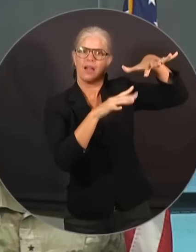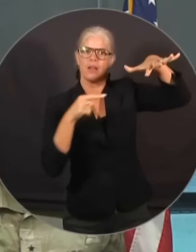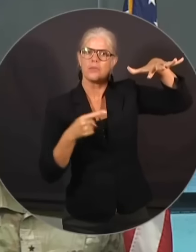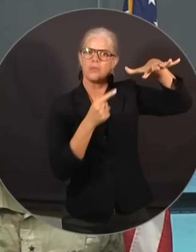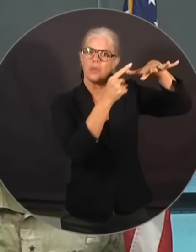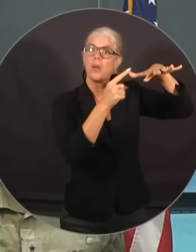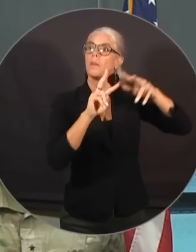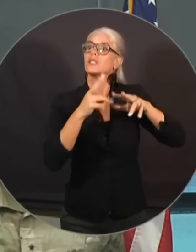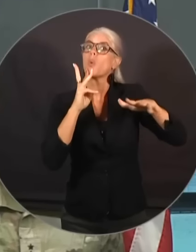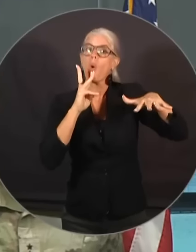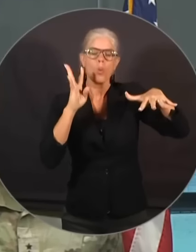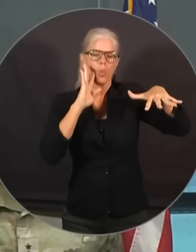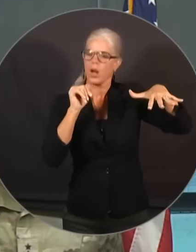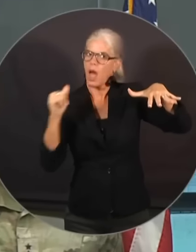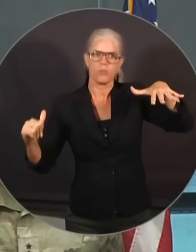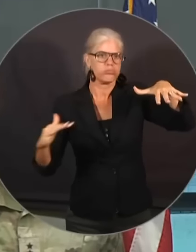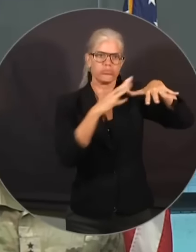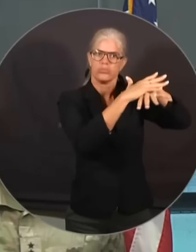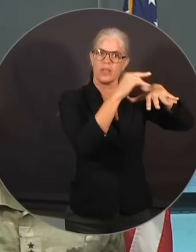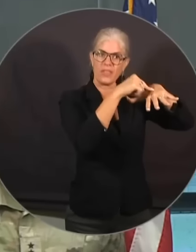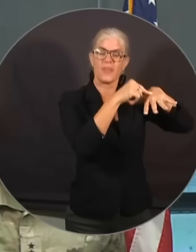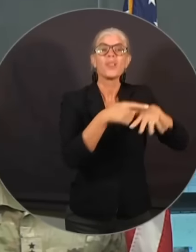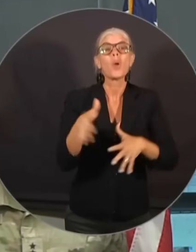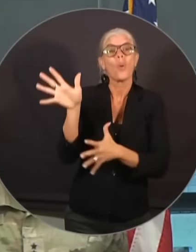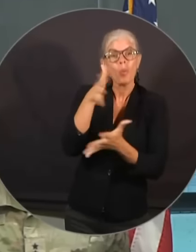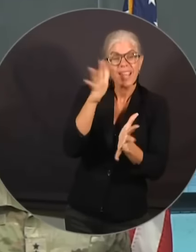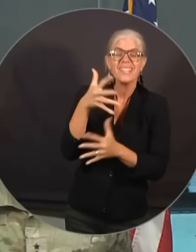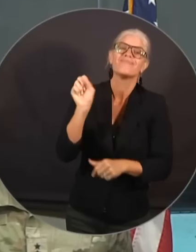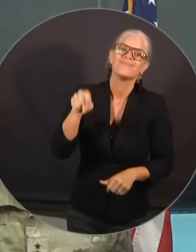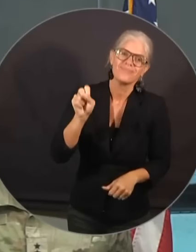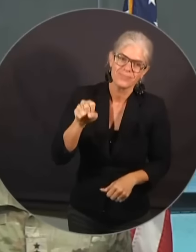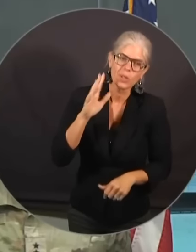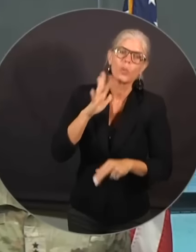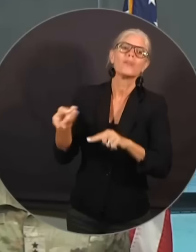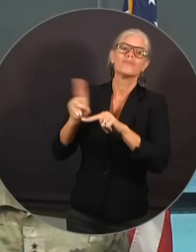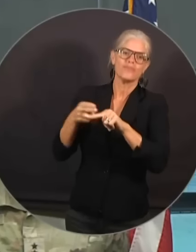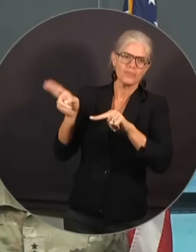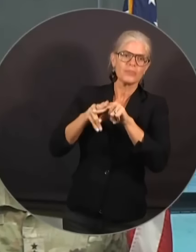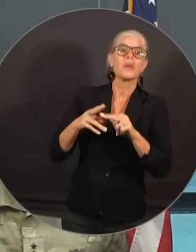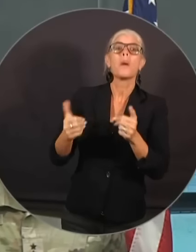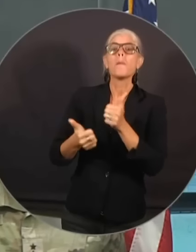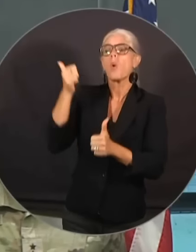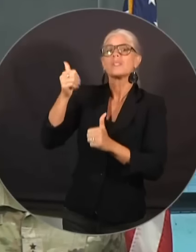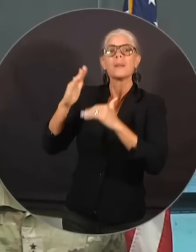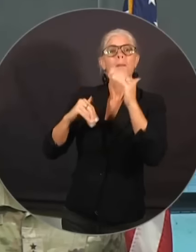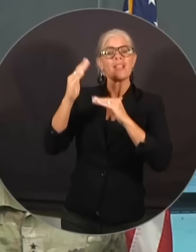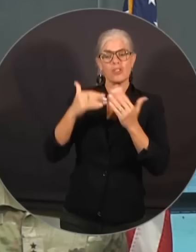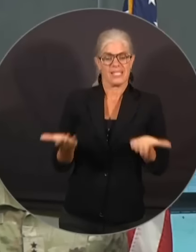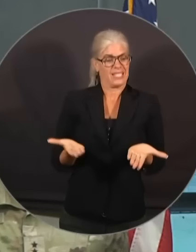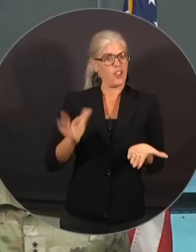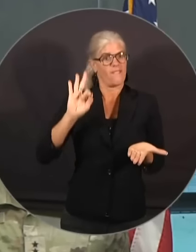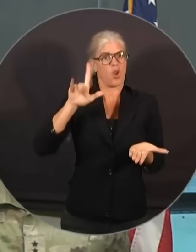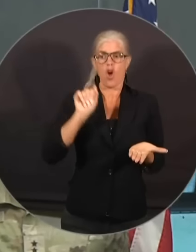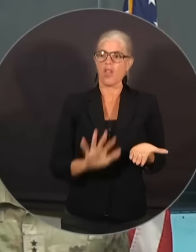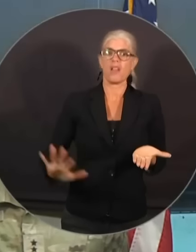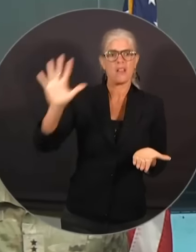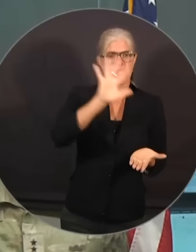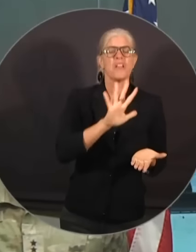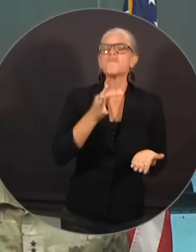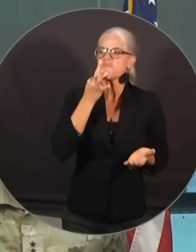going to be significant, but most structures in Florida are going to be able to handle the winds that will be there if